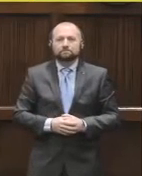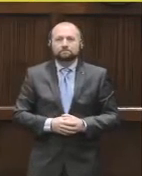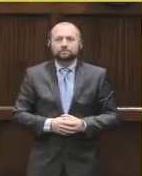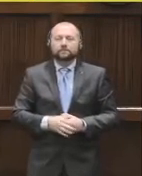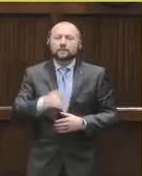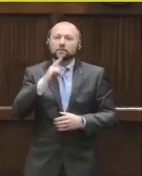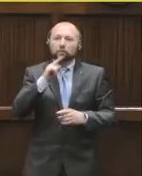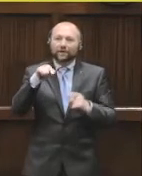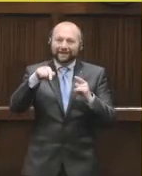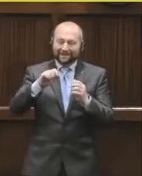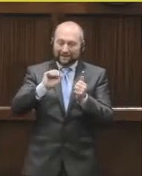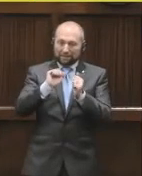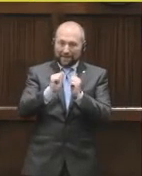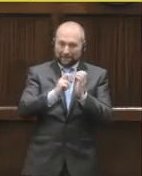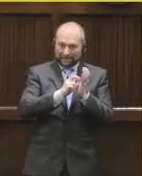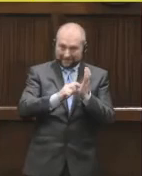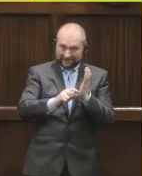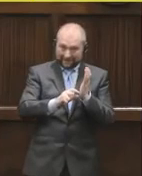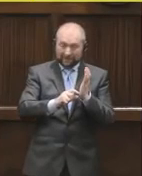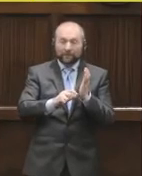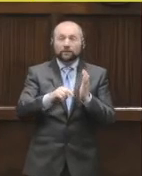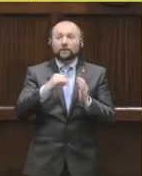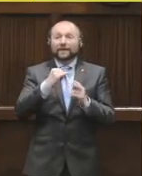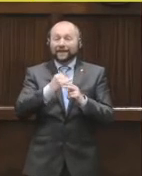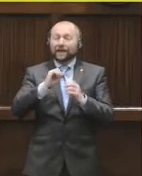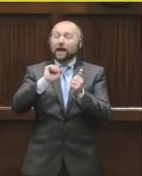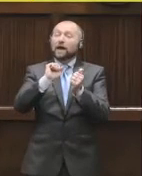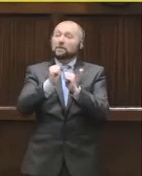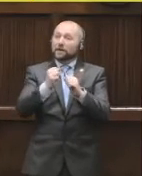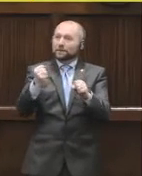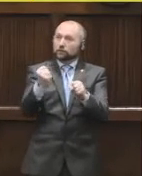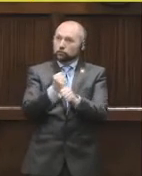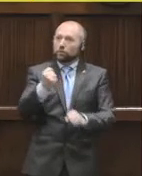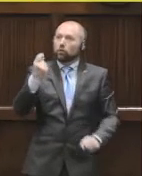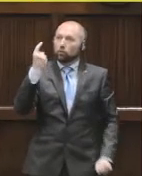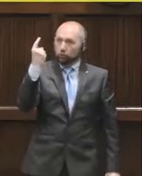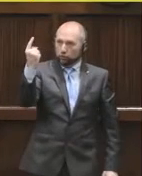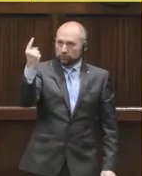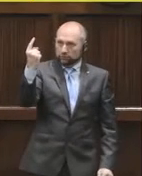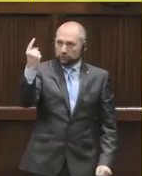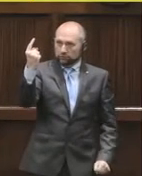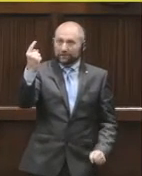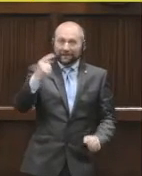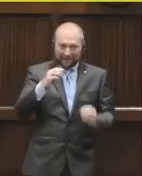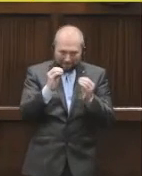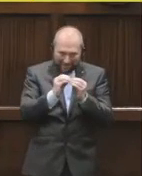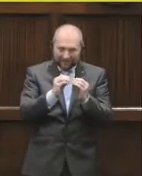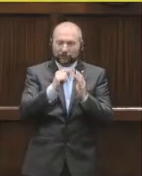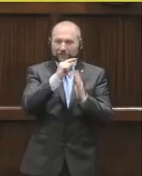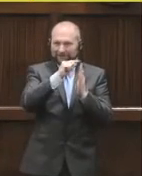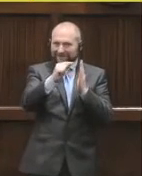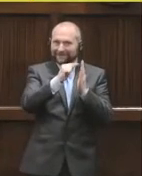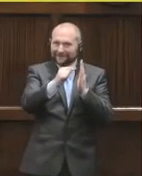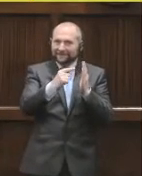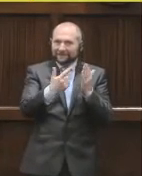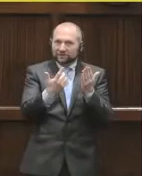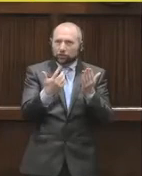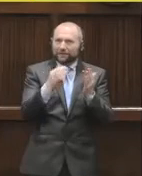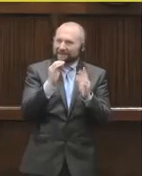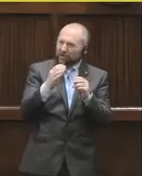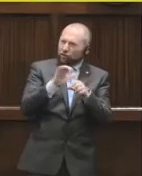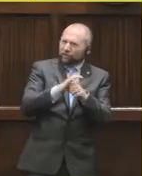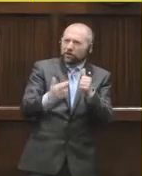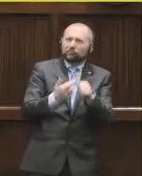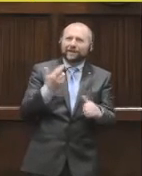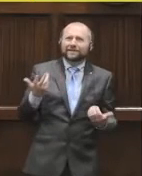amendment, it is recognised in amendment number 1. I think that's an important thing to say that. But the other issue what I'd say as well is that from my